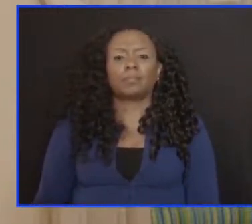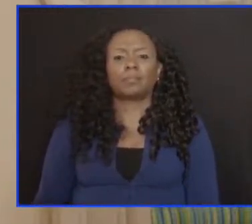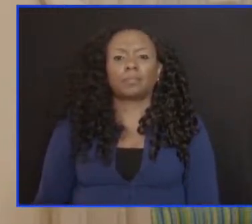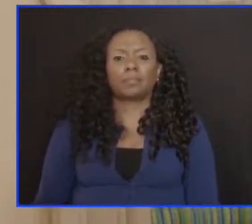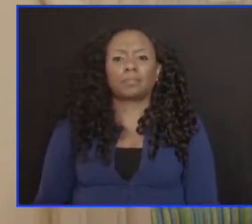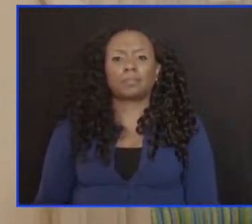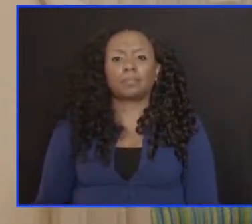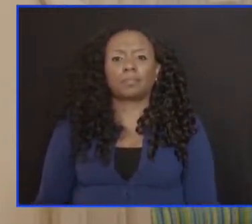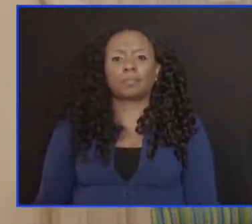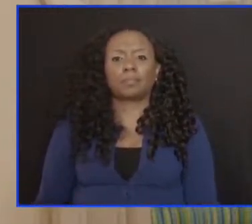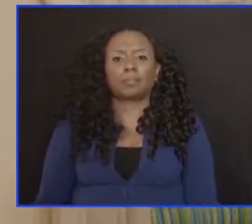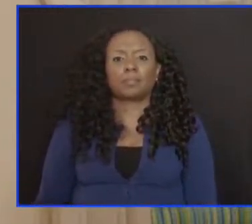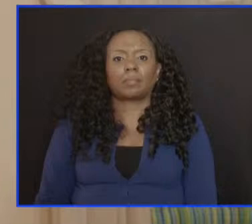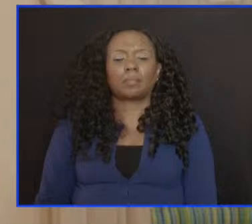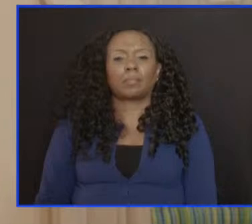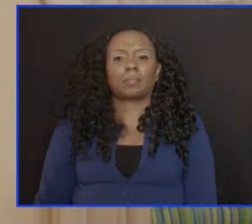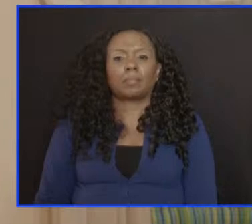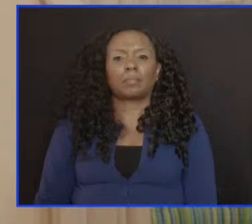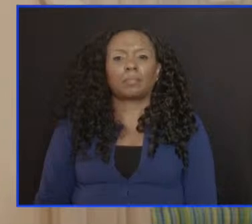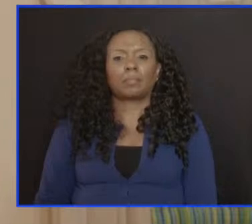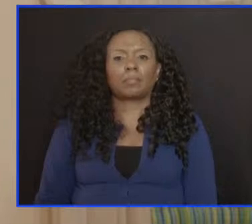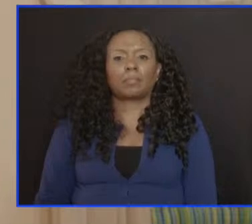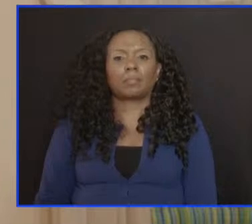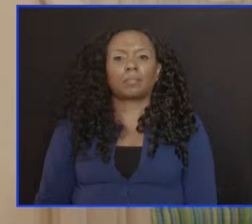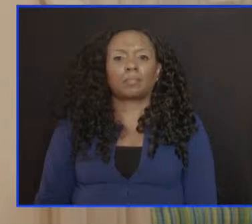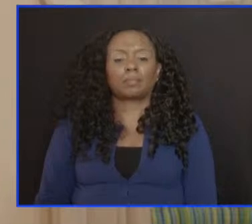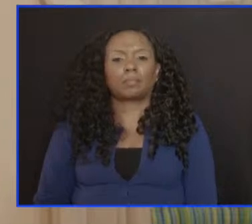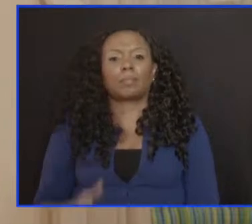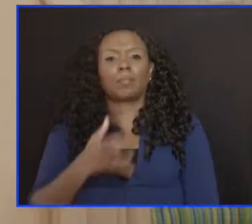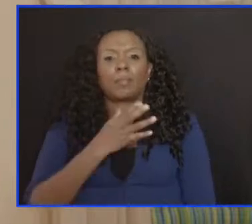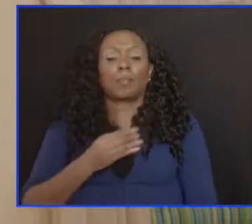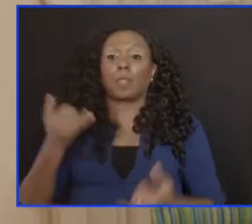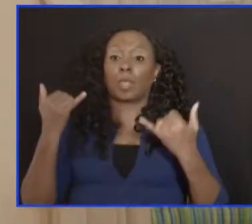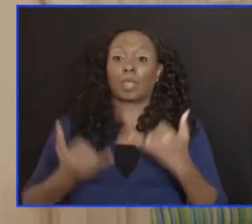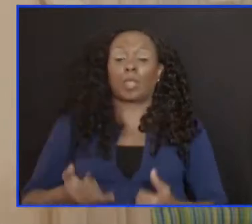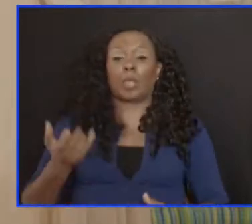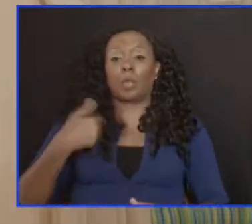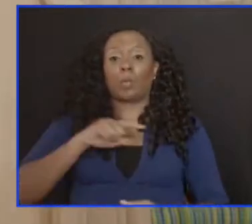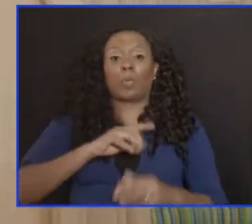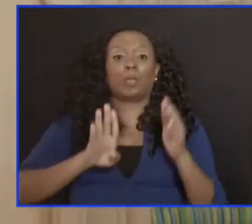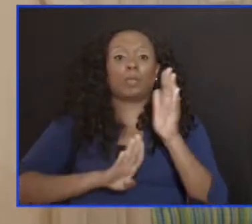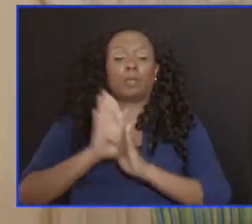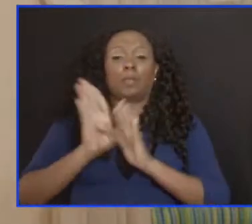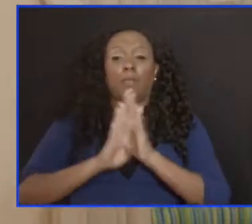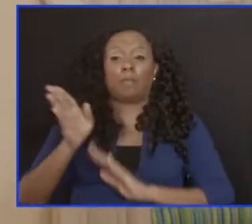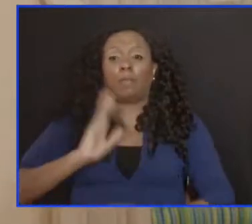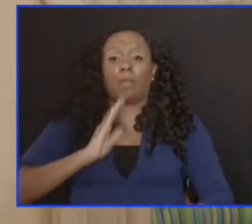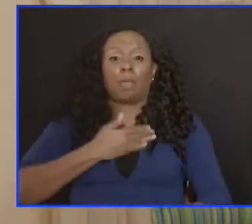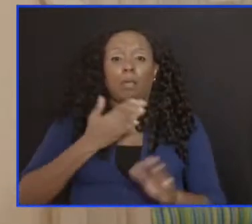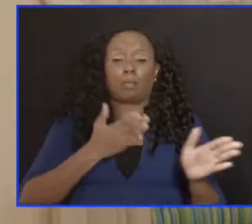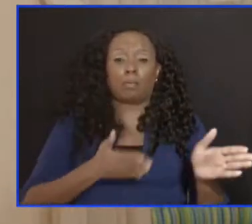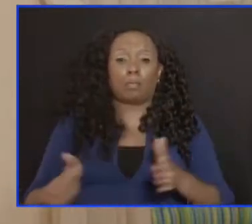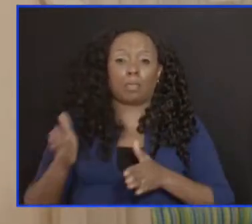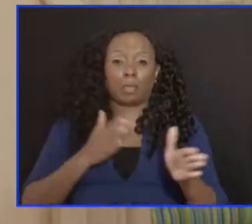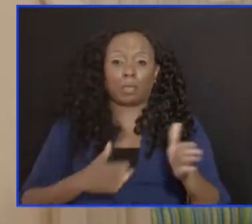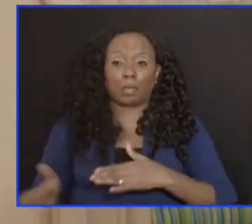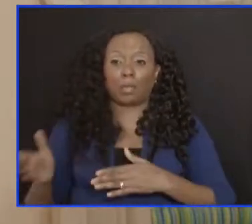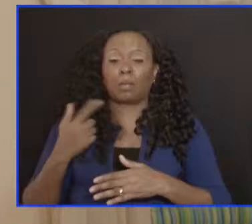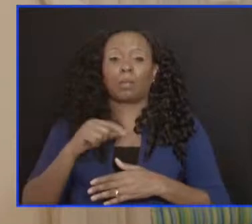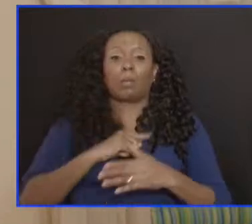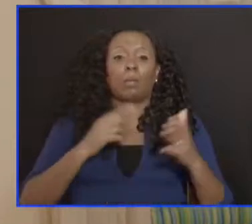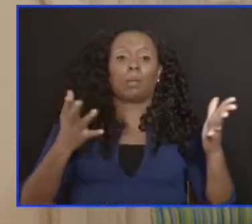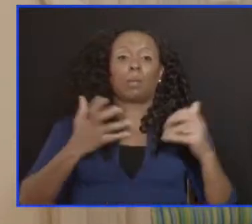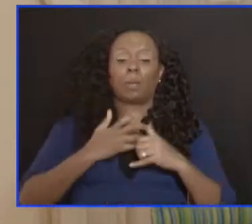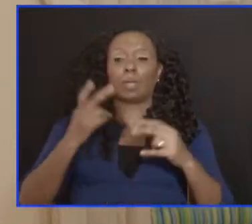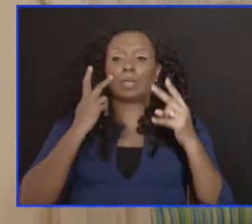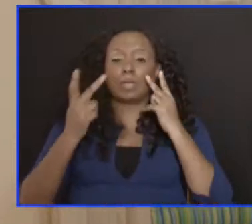of our strategic plan for the response to Omicron, we took business continuity and contingency planning